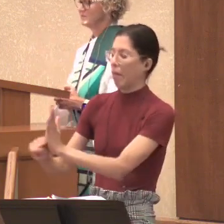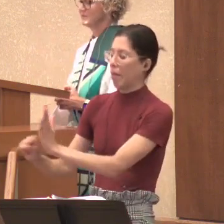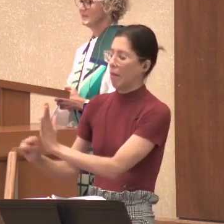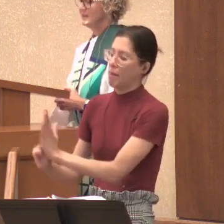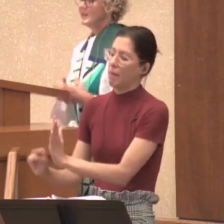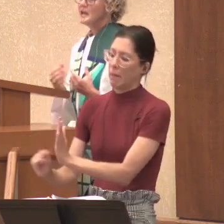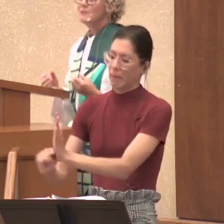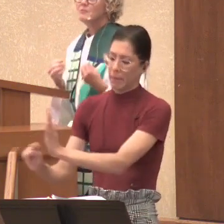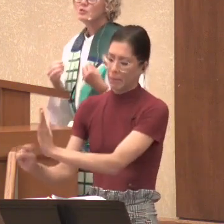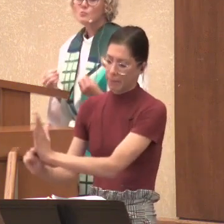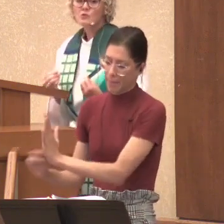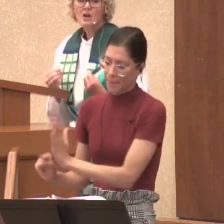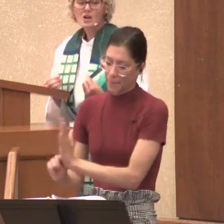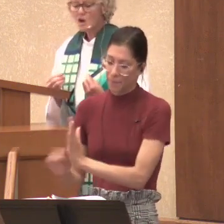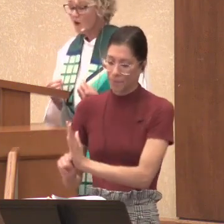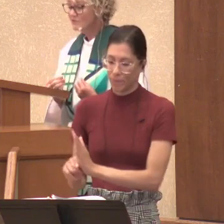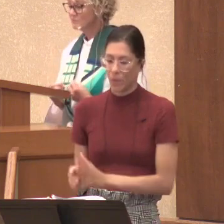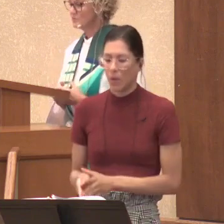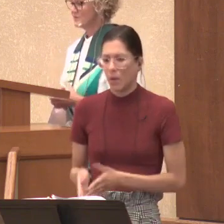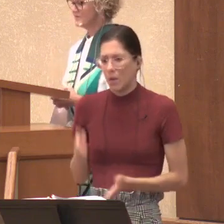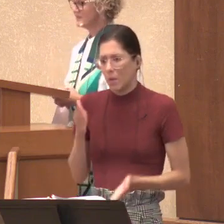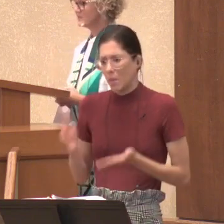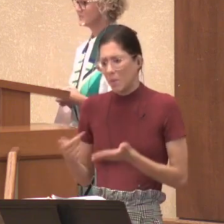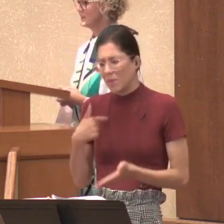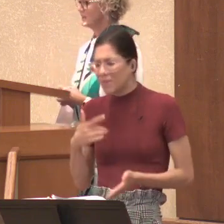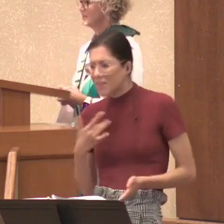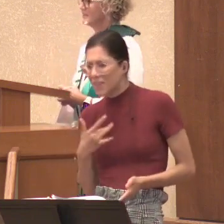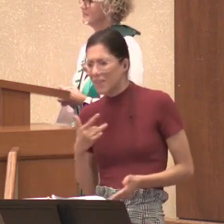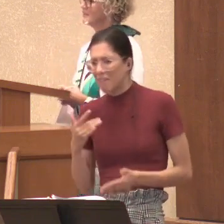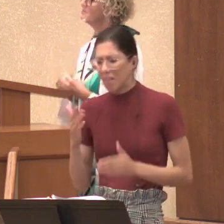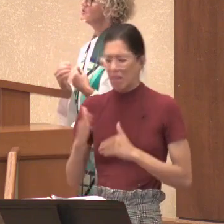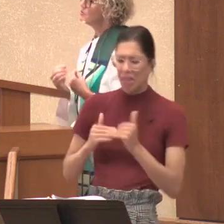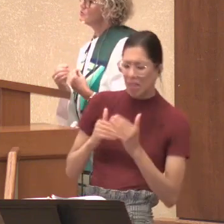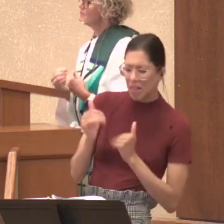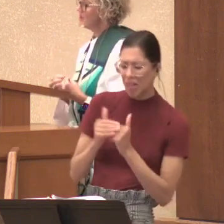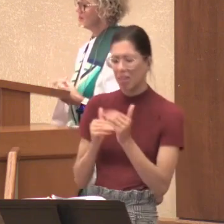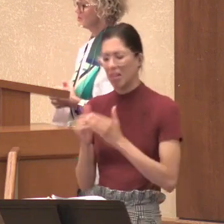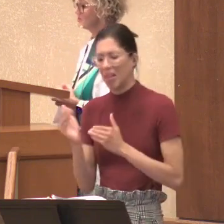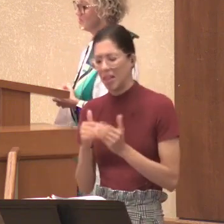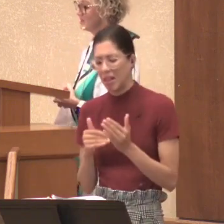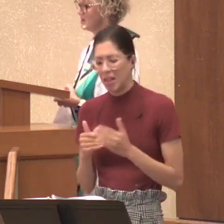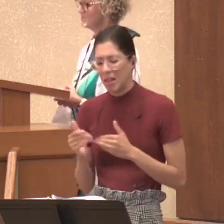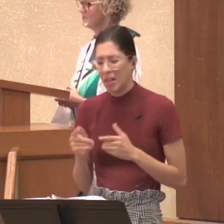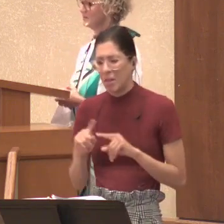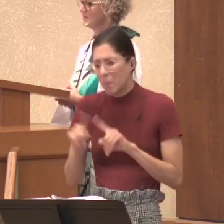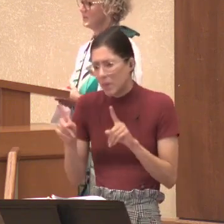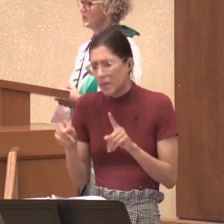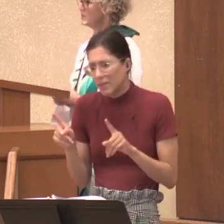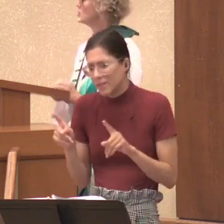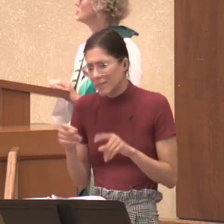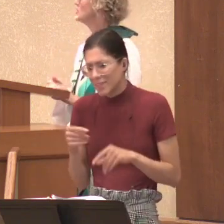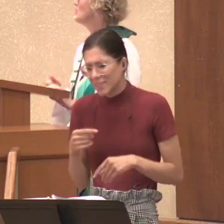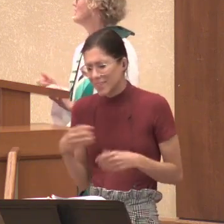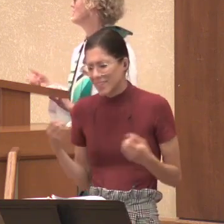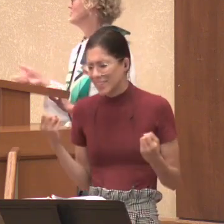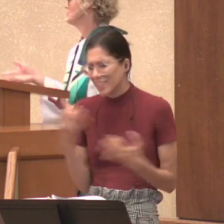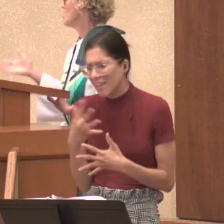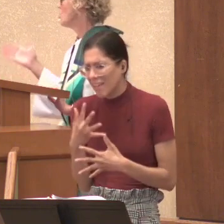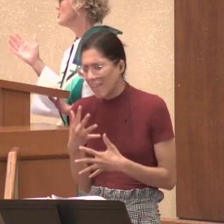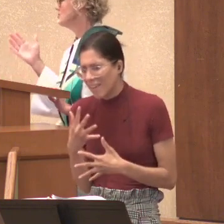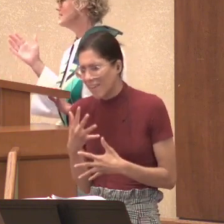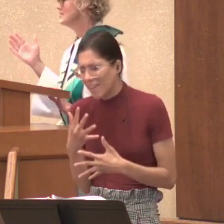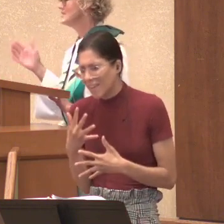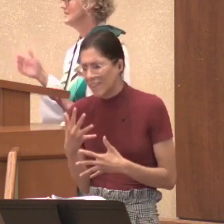stereotype. And maybe you were uncomfortable with this, but you were afraid to speak up because you didn't want to get